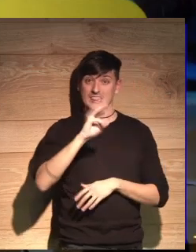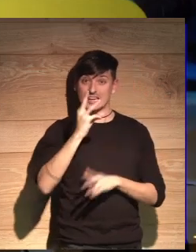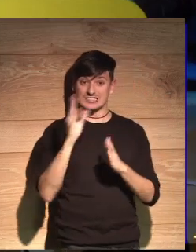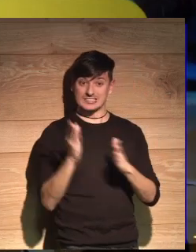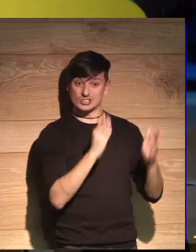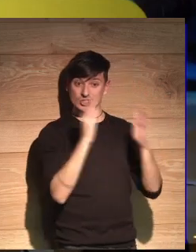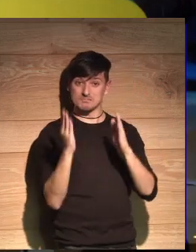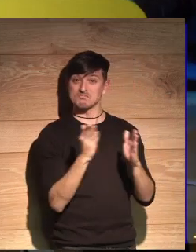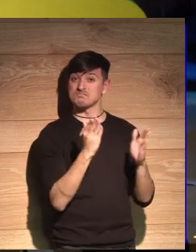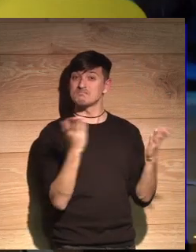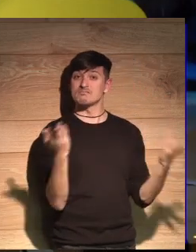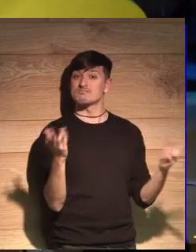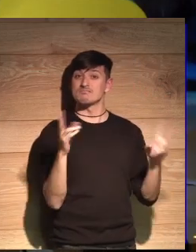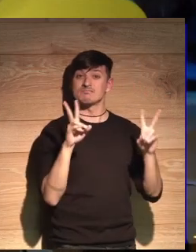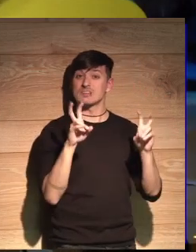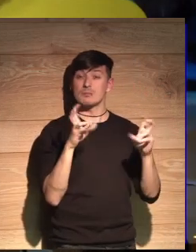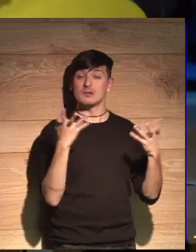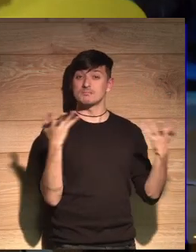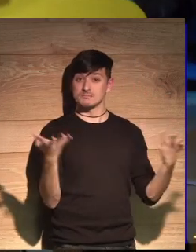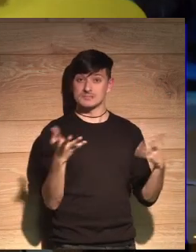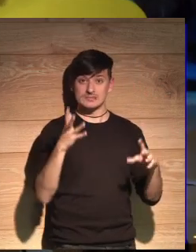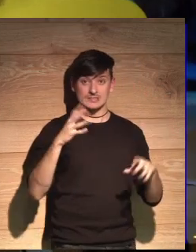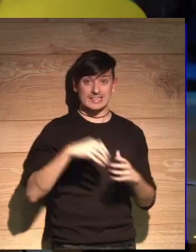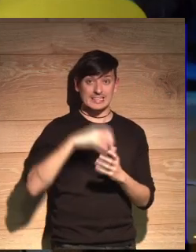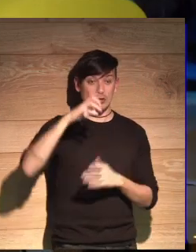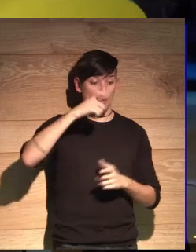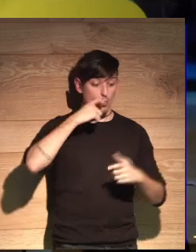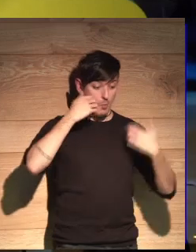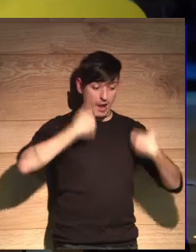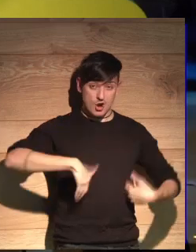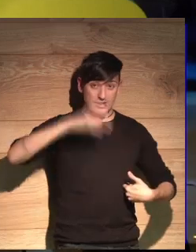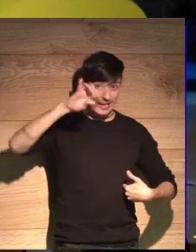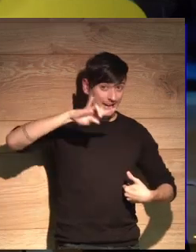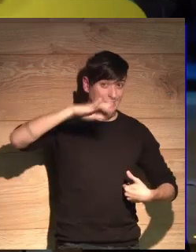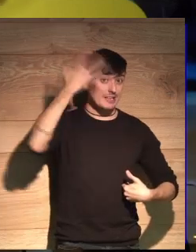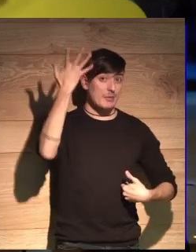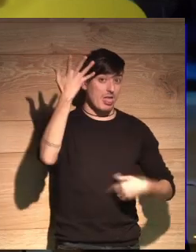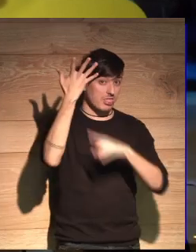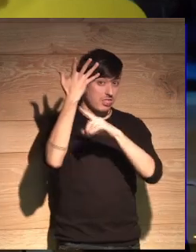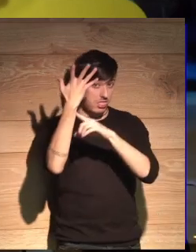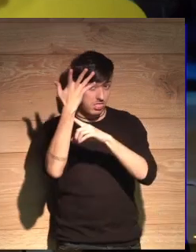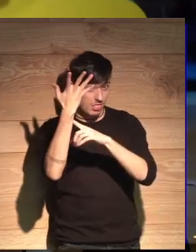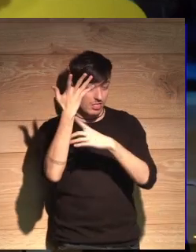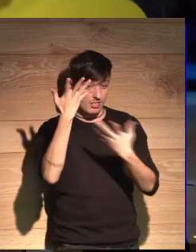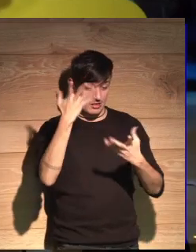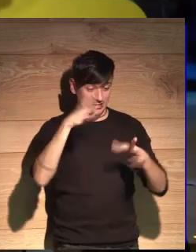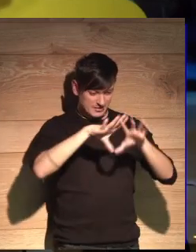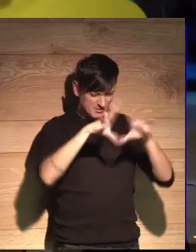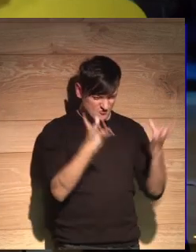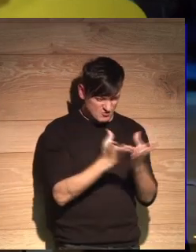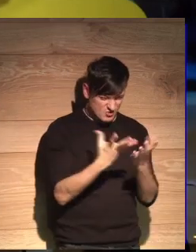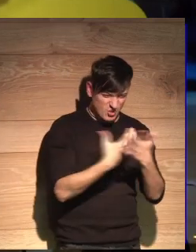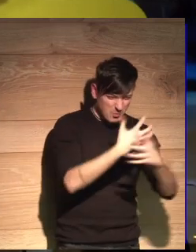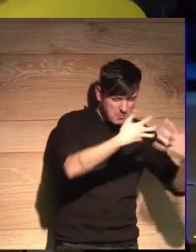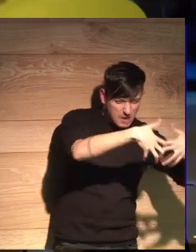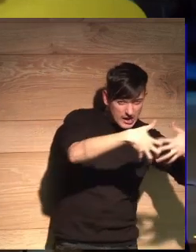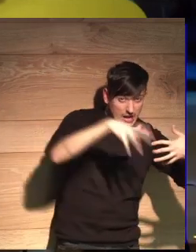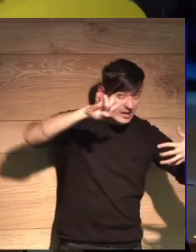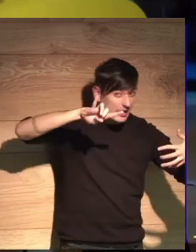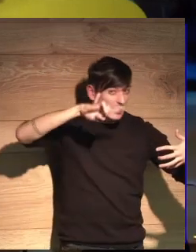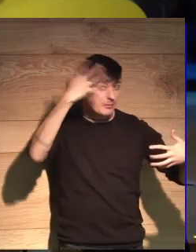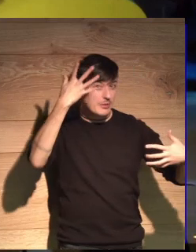that we will have will be about human creativity and the role of human creativity in this world